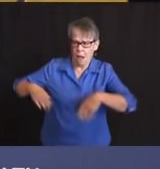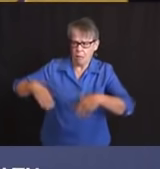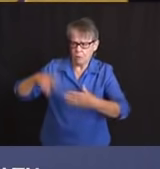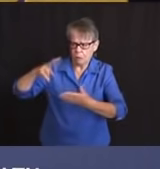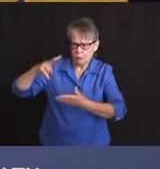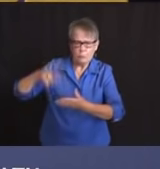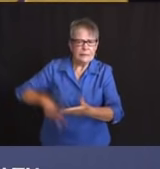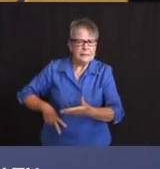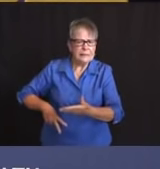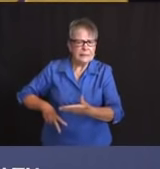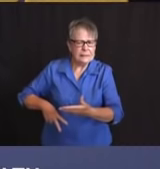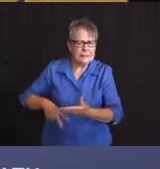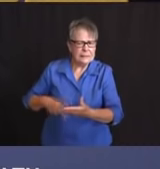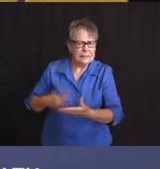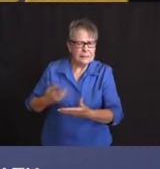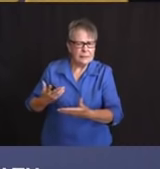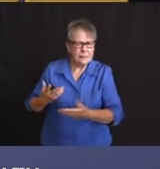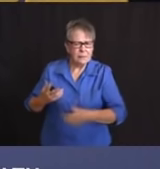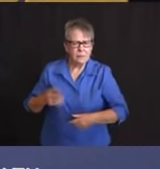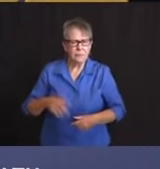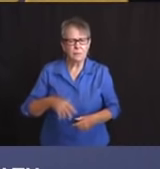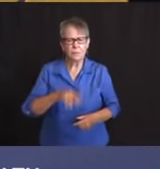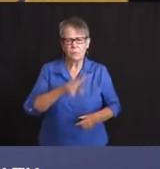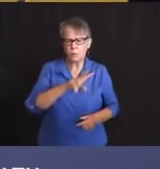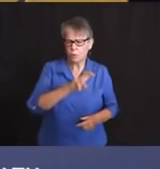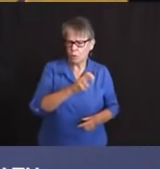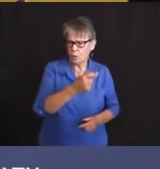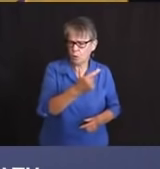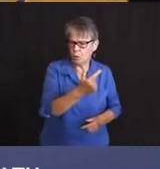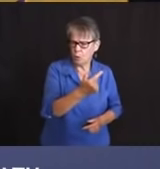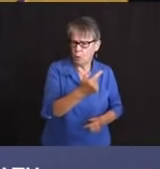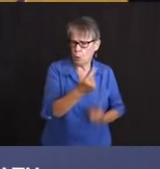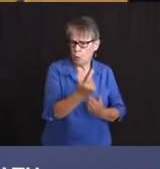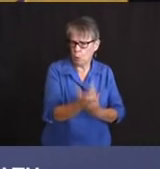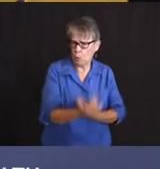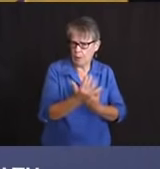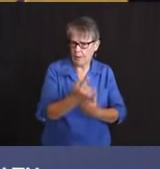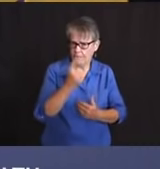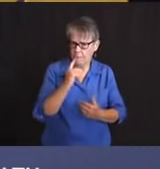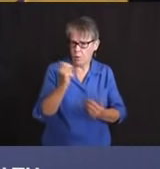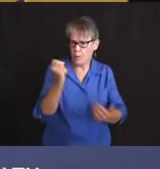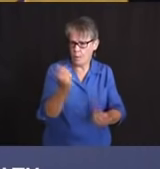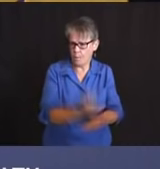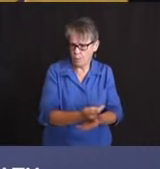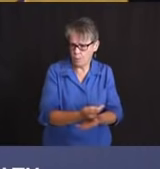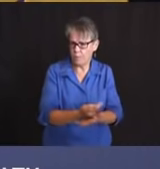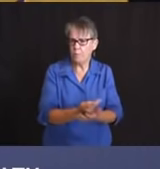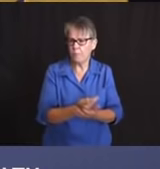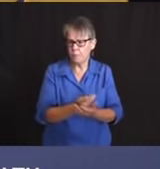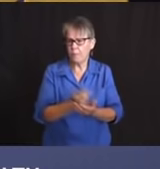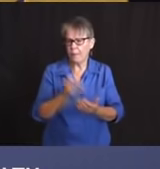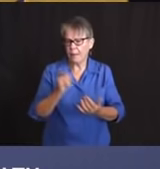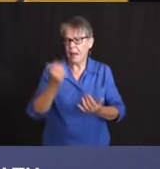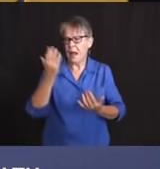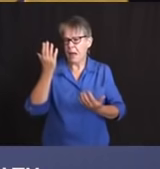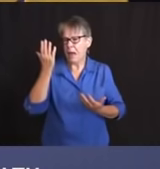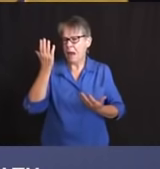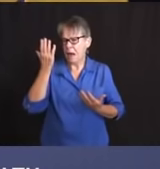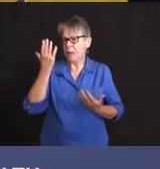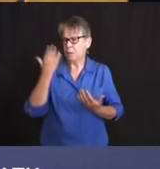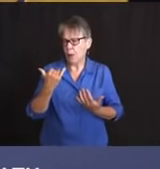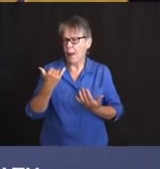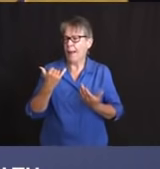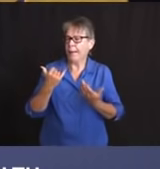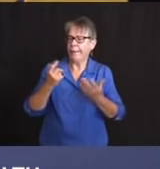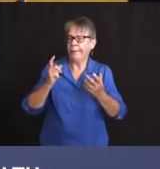know you allowed districts to resubmit their plans. The deadlines are by district. There's not one deadline that applies